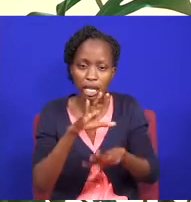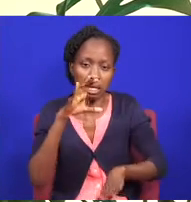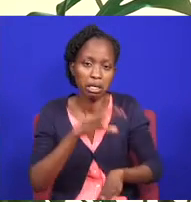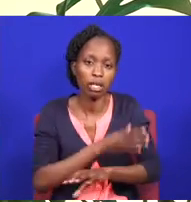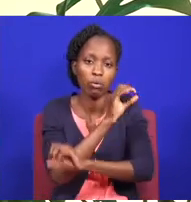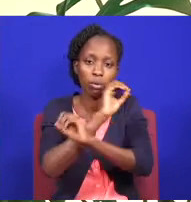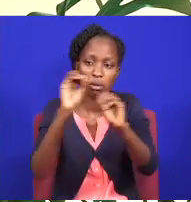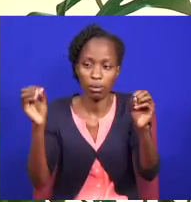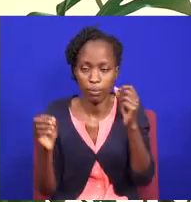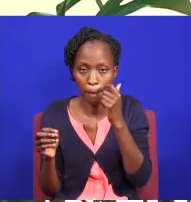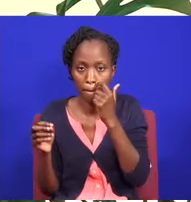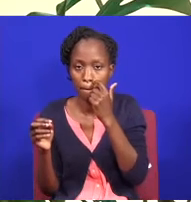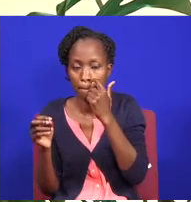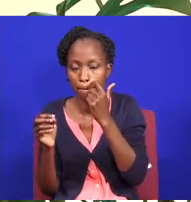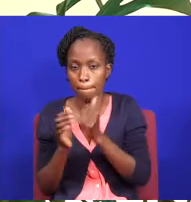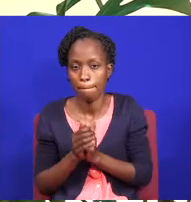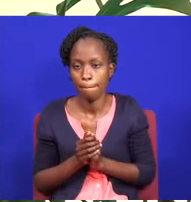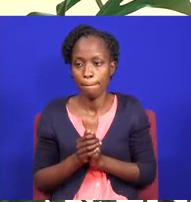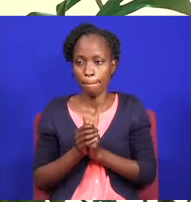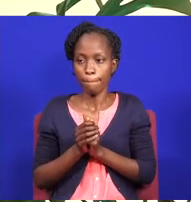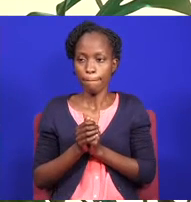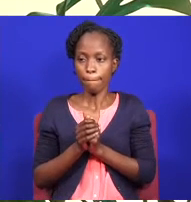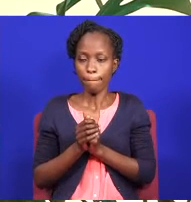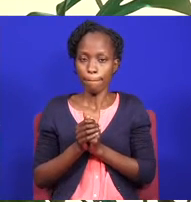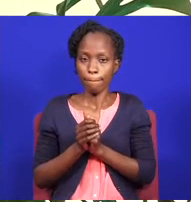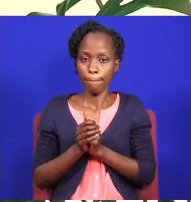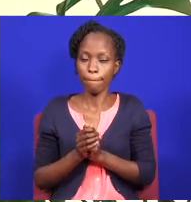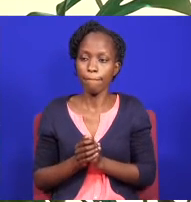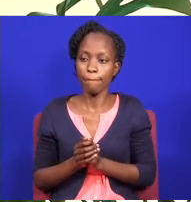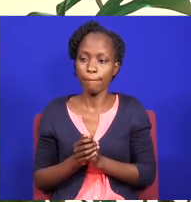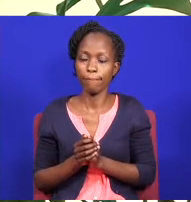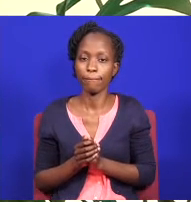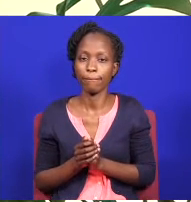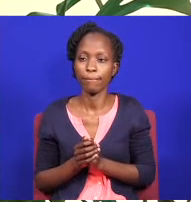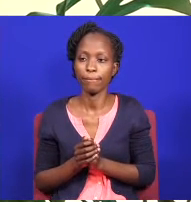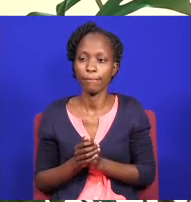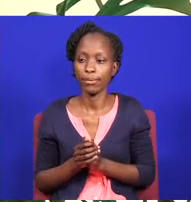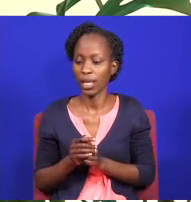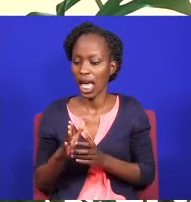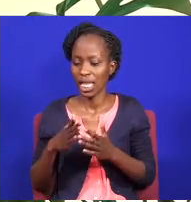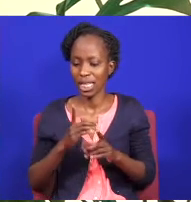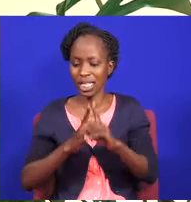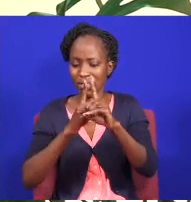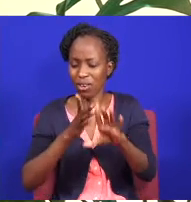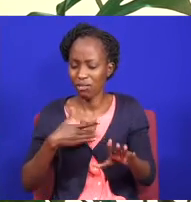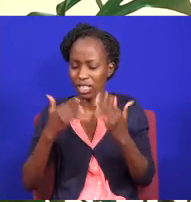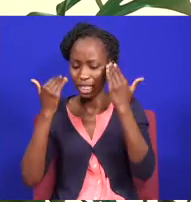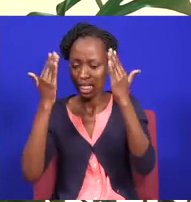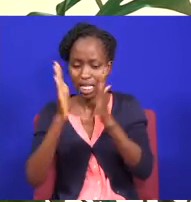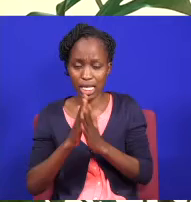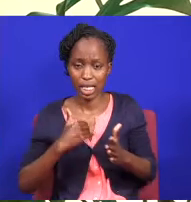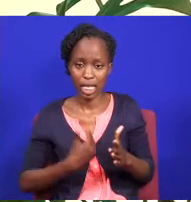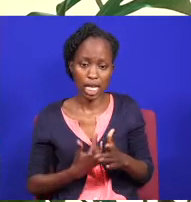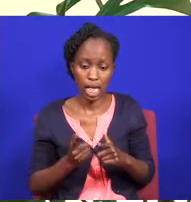anything. So they were very frustrated. And they were feeling tired. And in the morning, Jesus